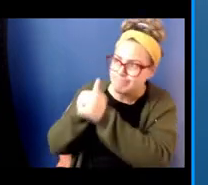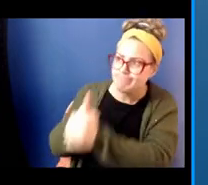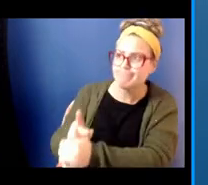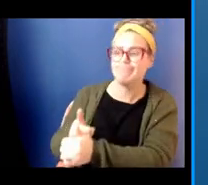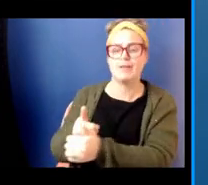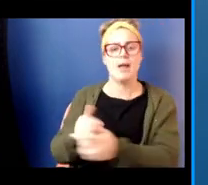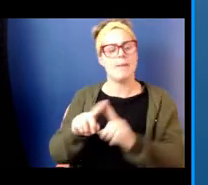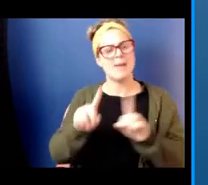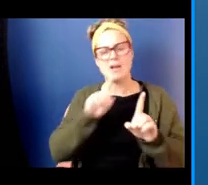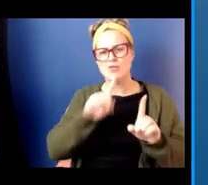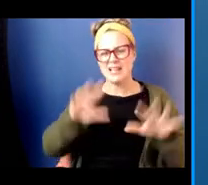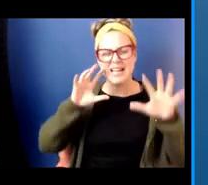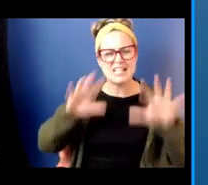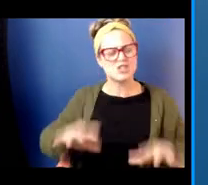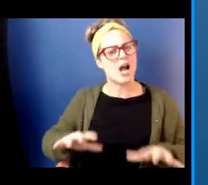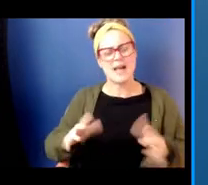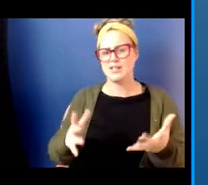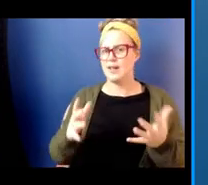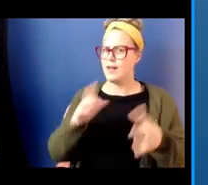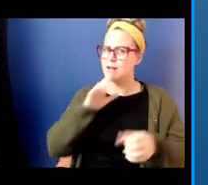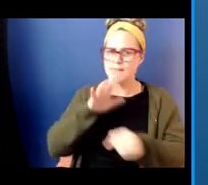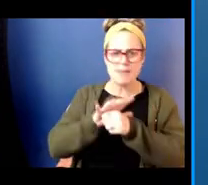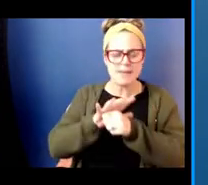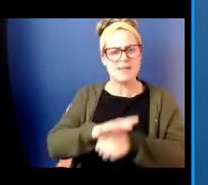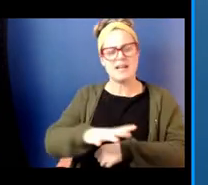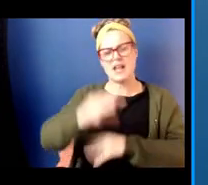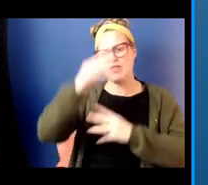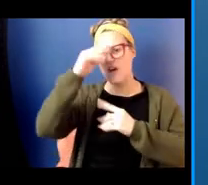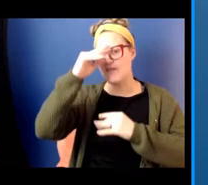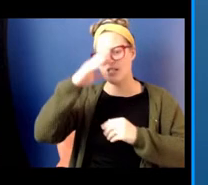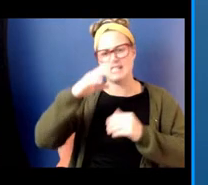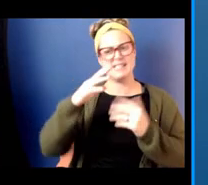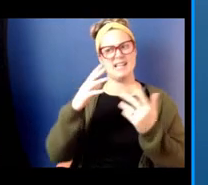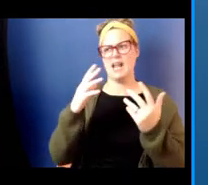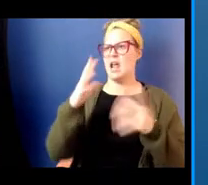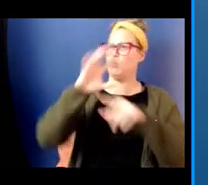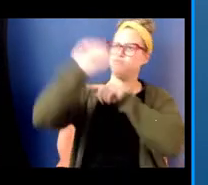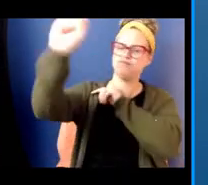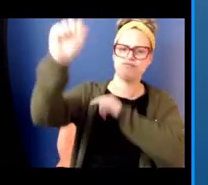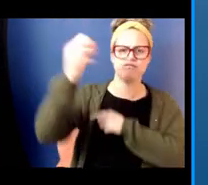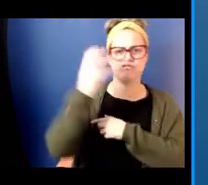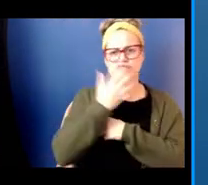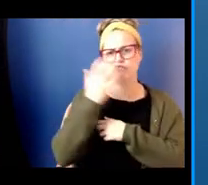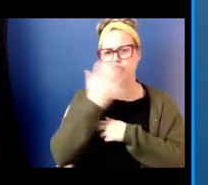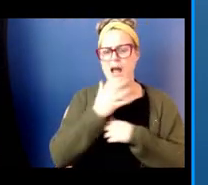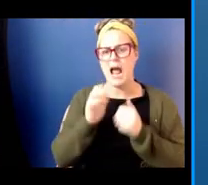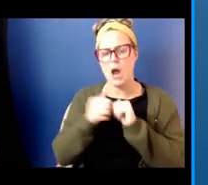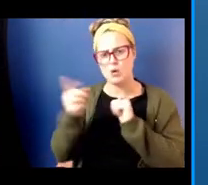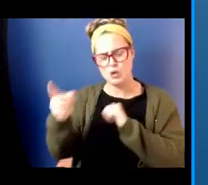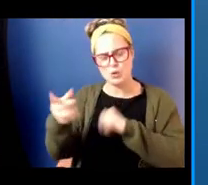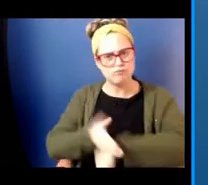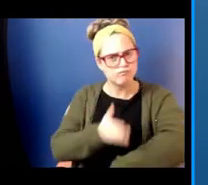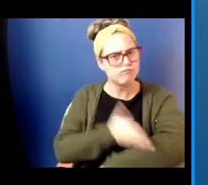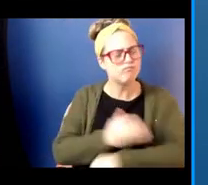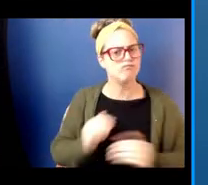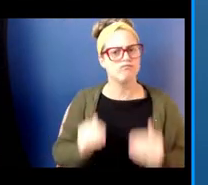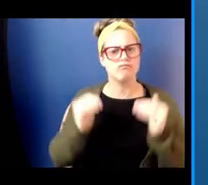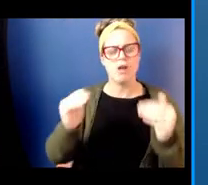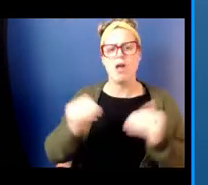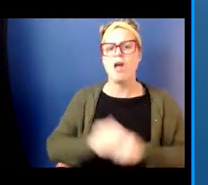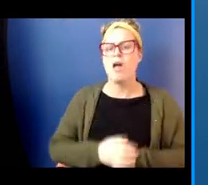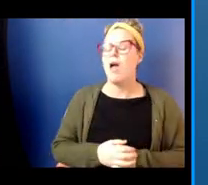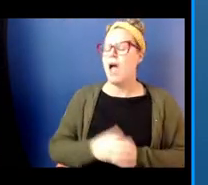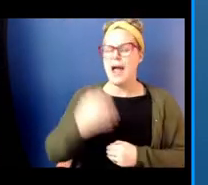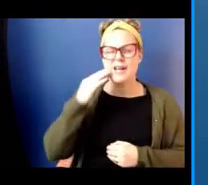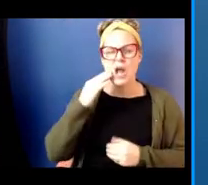thoughtfulness by which you have taken this process I know we're not at the finish line but I also want to